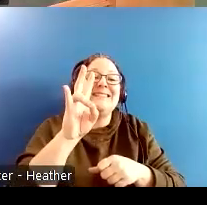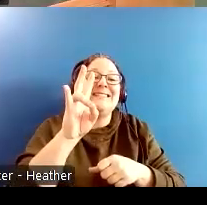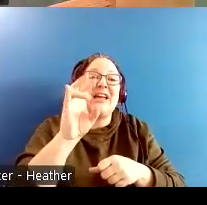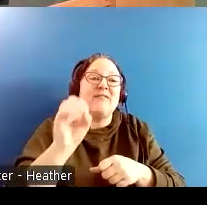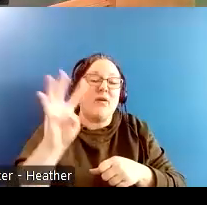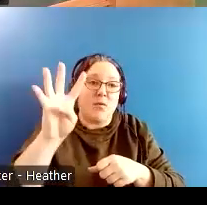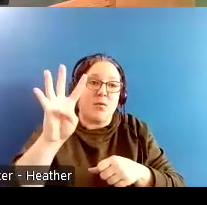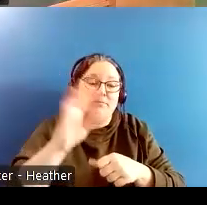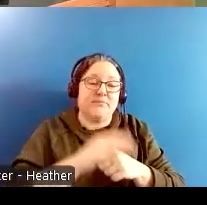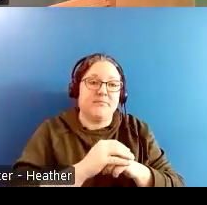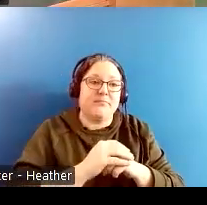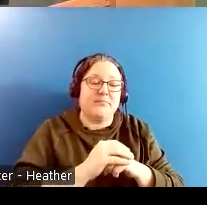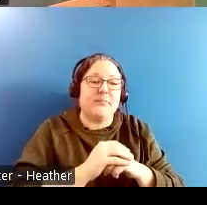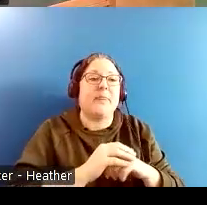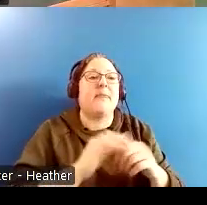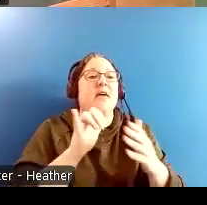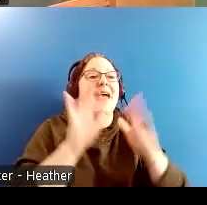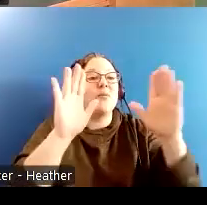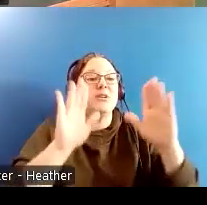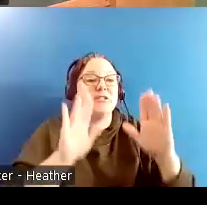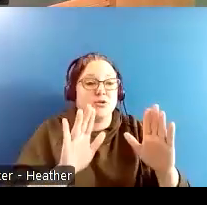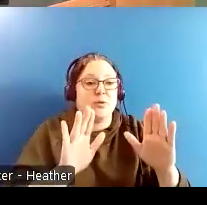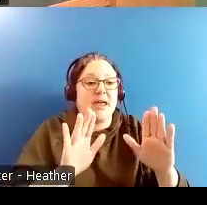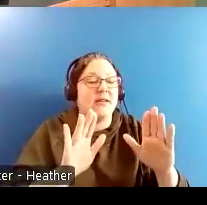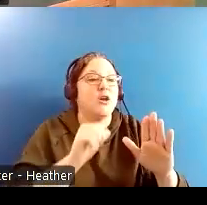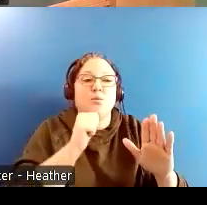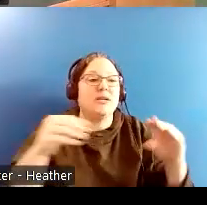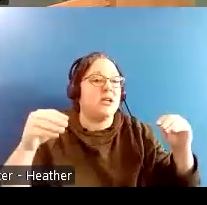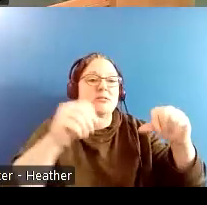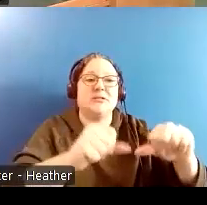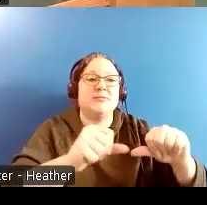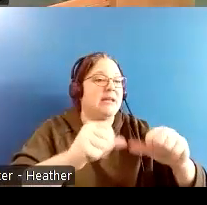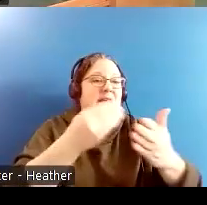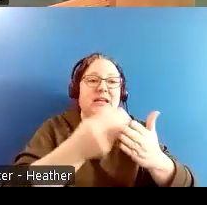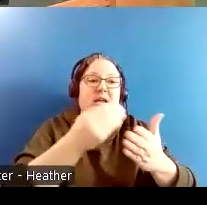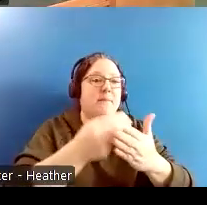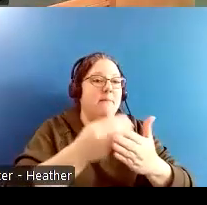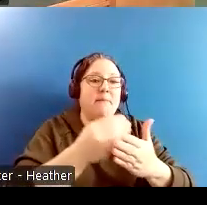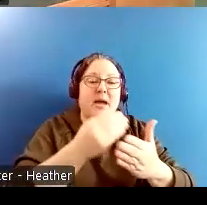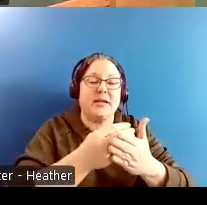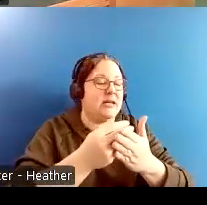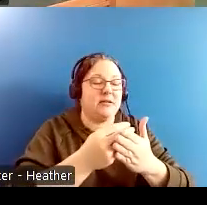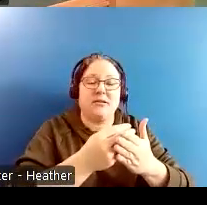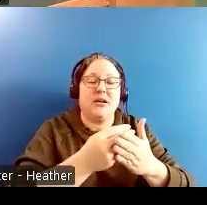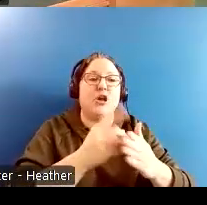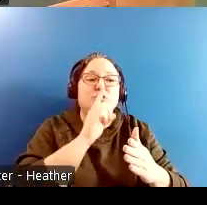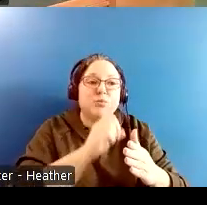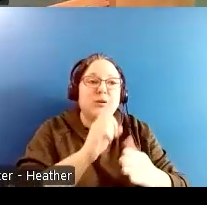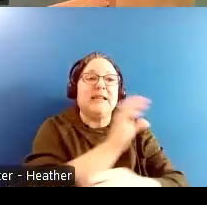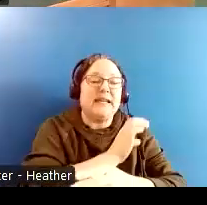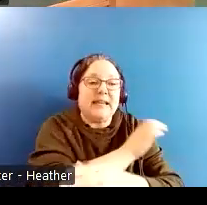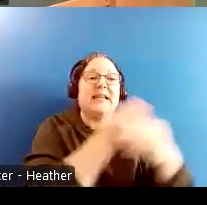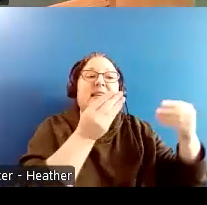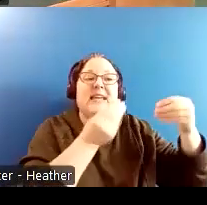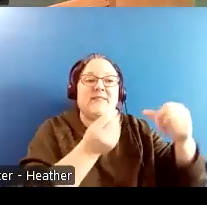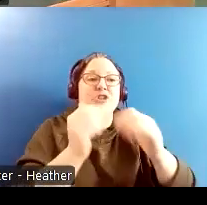704. So that was great without spending a nickel on research assistants and waiting rooms. It was a very clinically efficient system. We've done